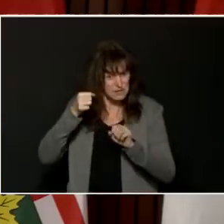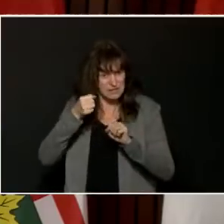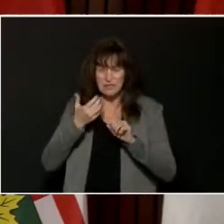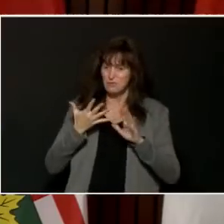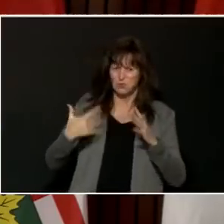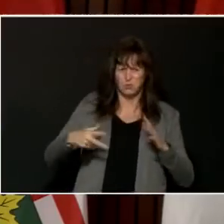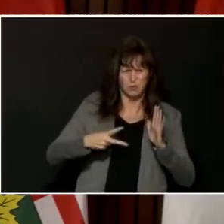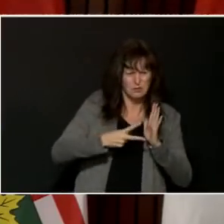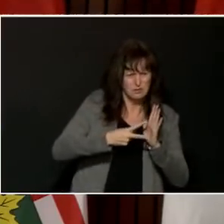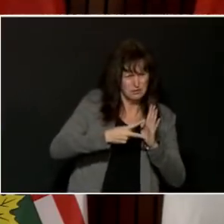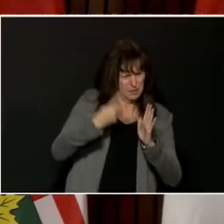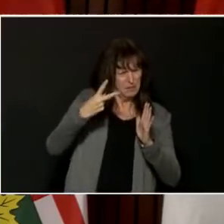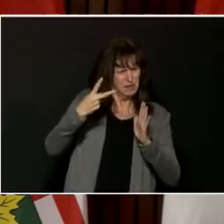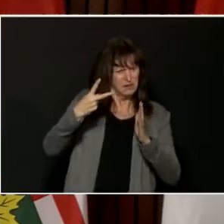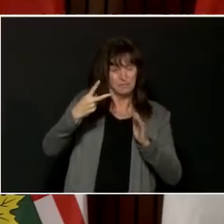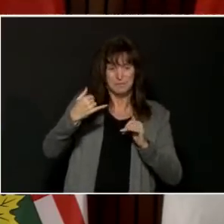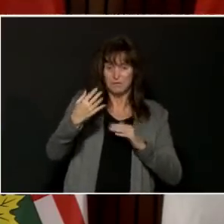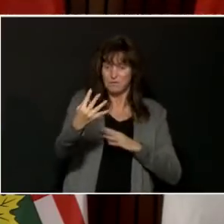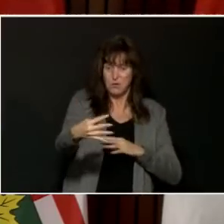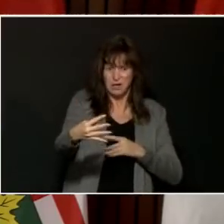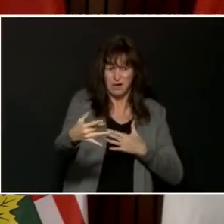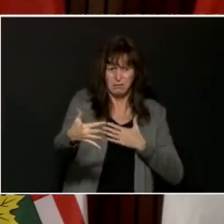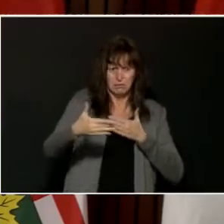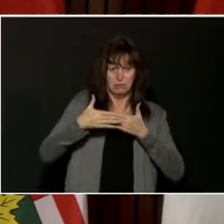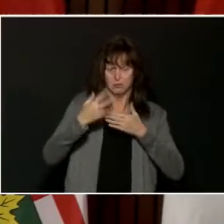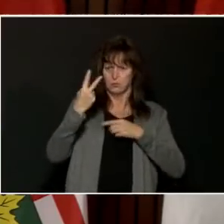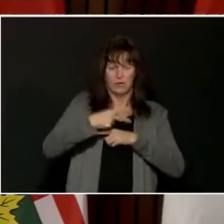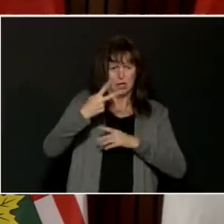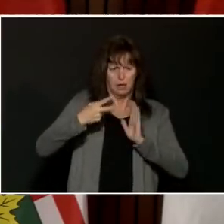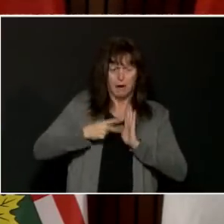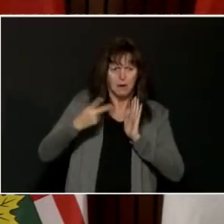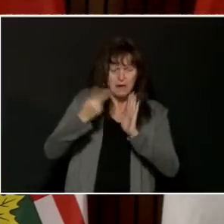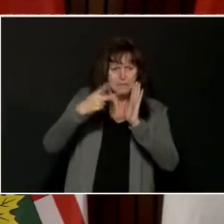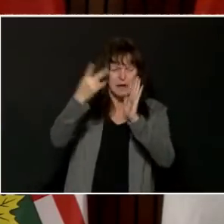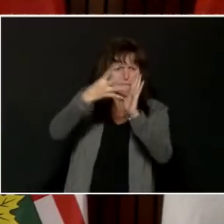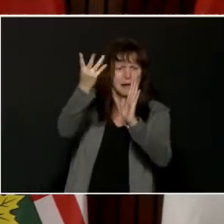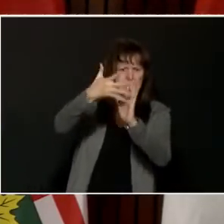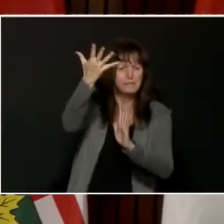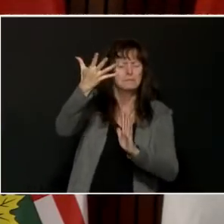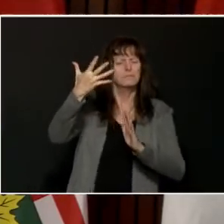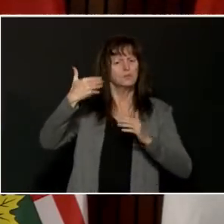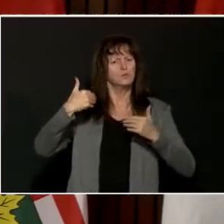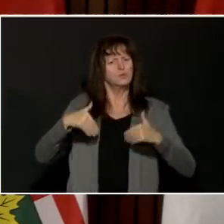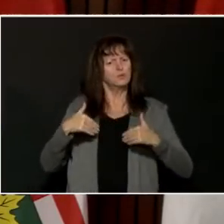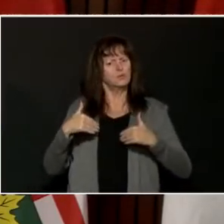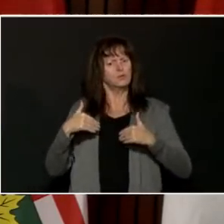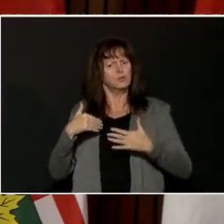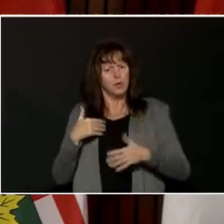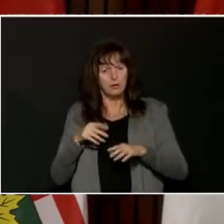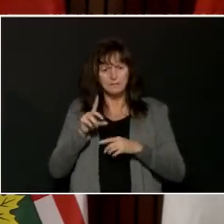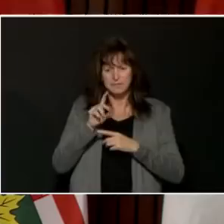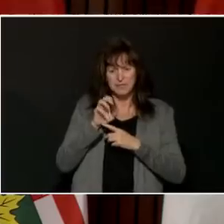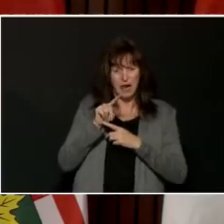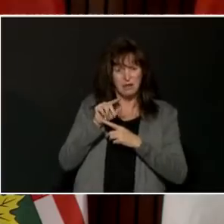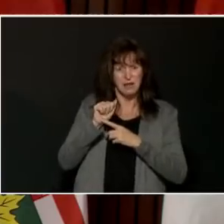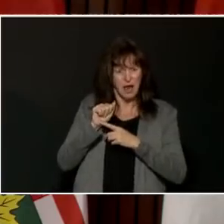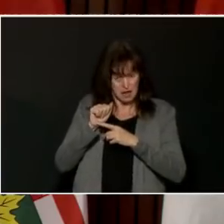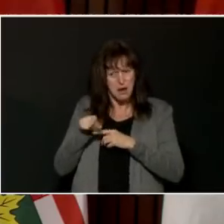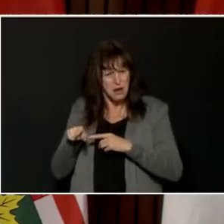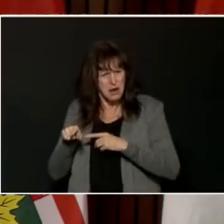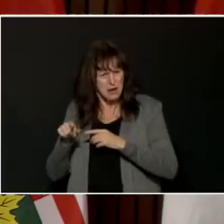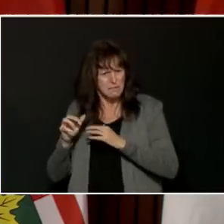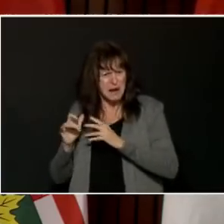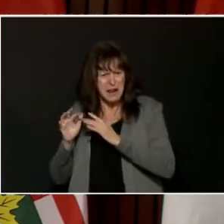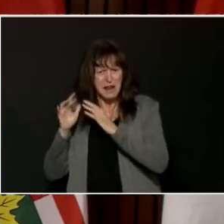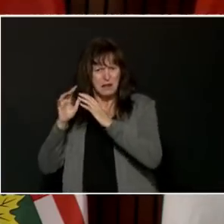just over 2 days now, compared to 4 days or more with previous variants. It does cause serious